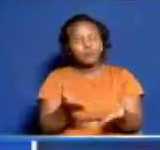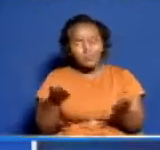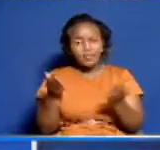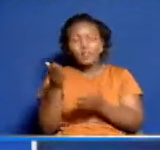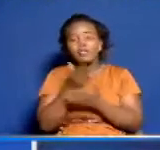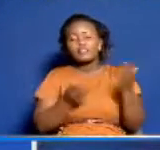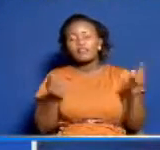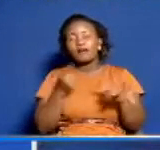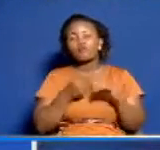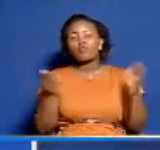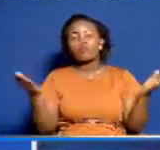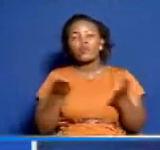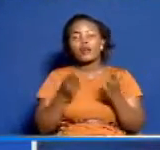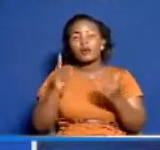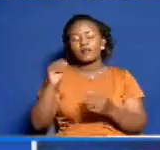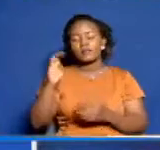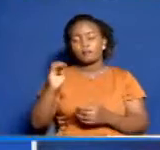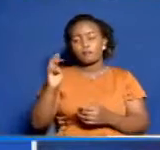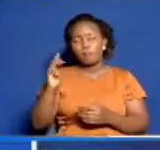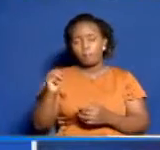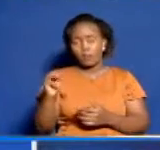from Denmark, the other